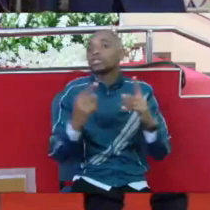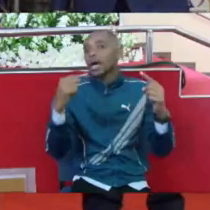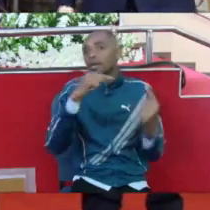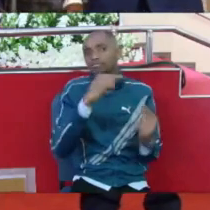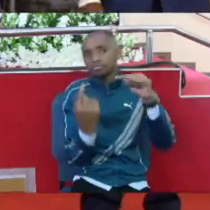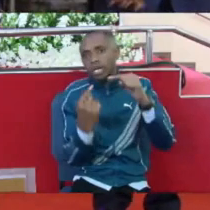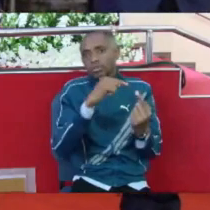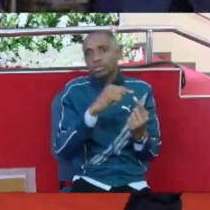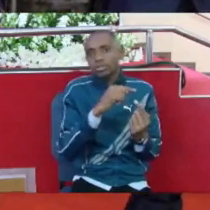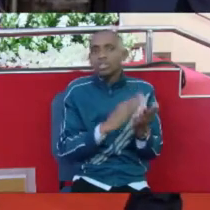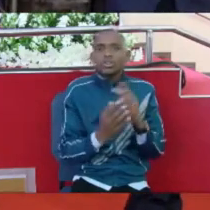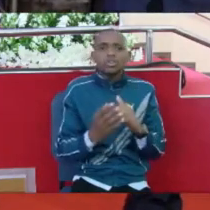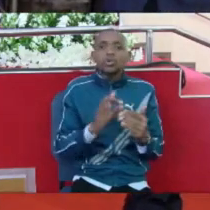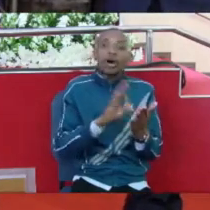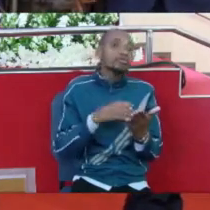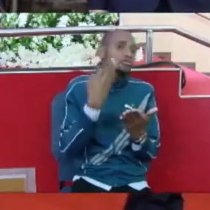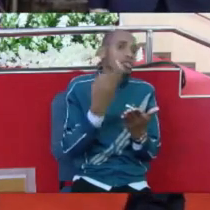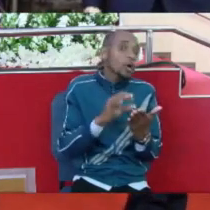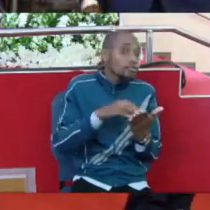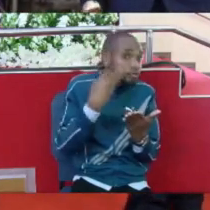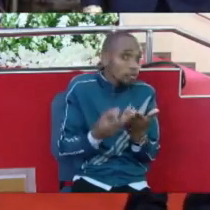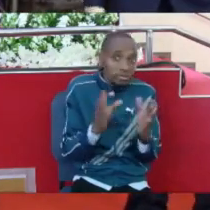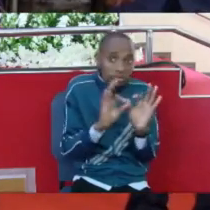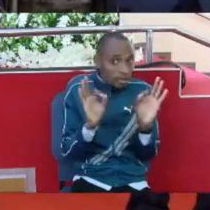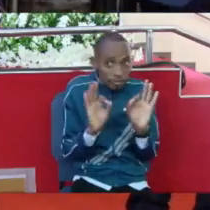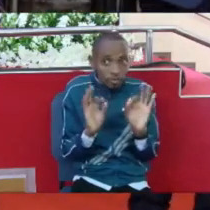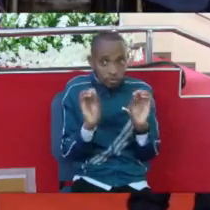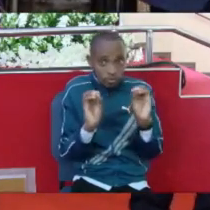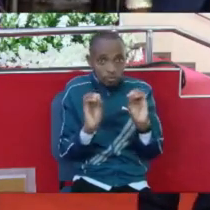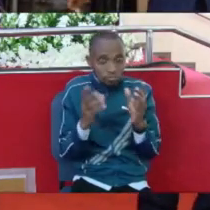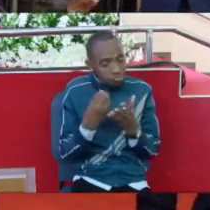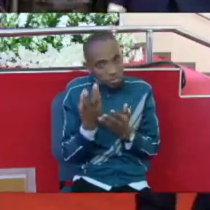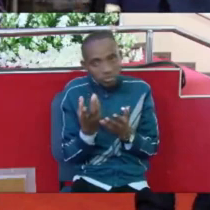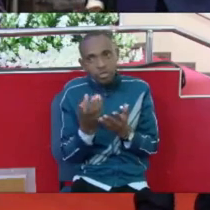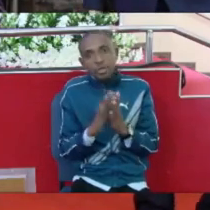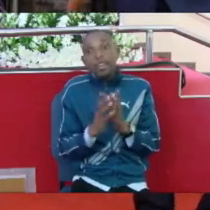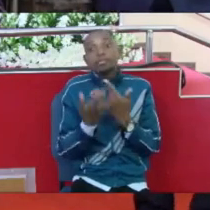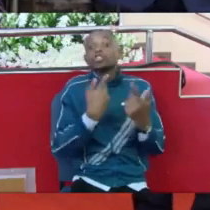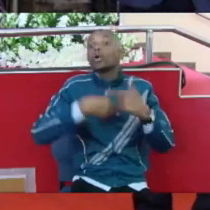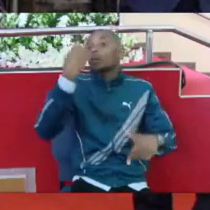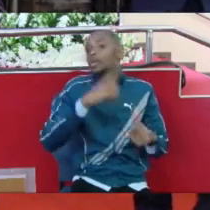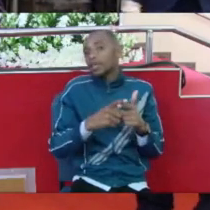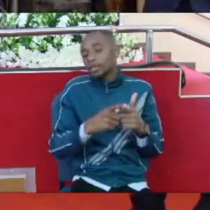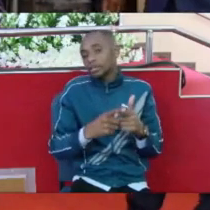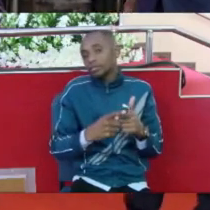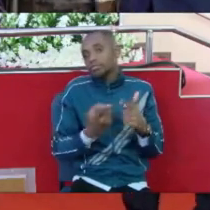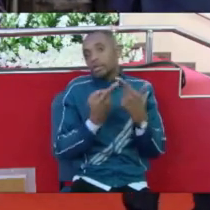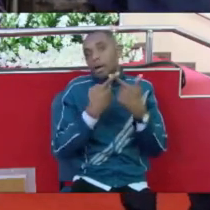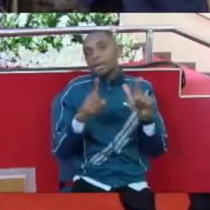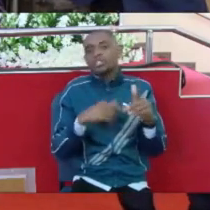have lost a few. They have given you names. You are a winner there. You are a winner